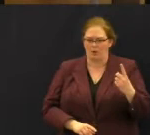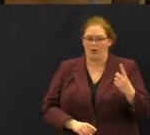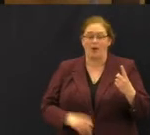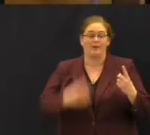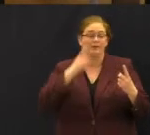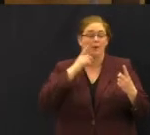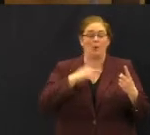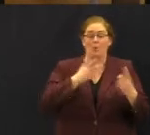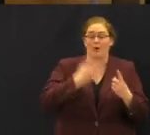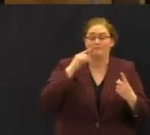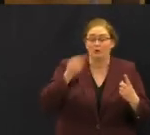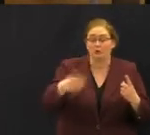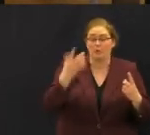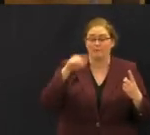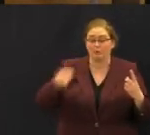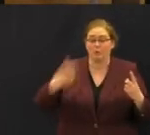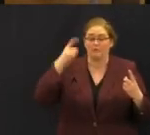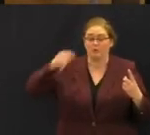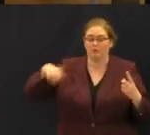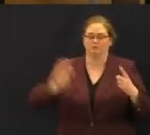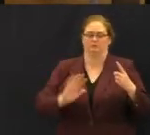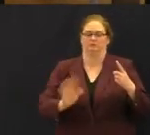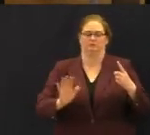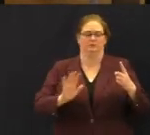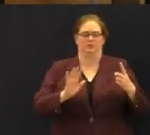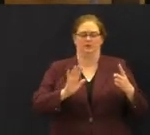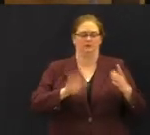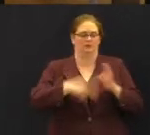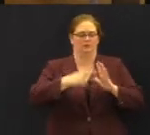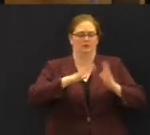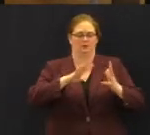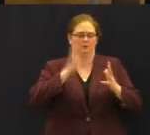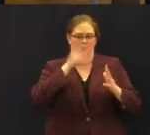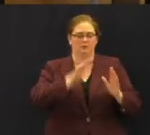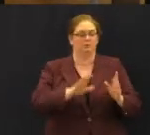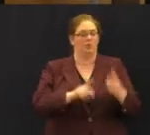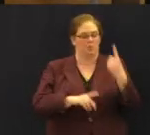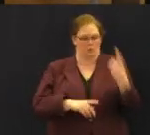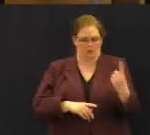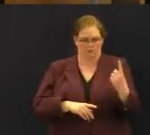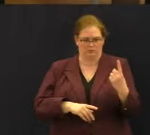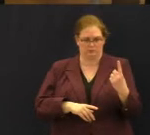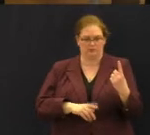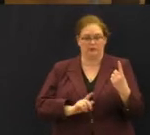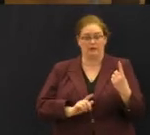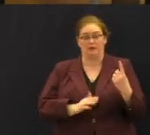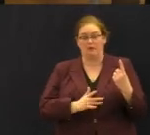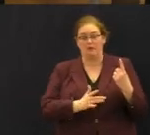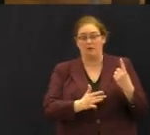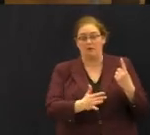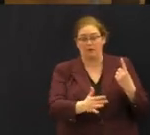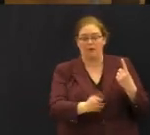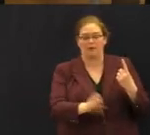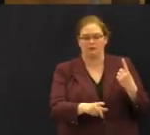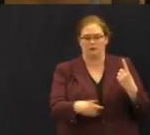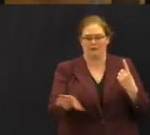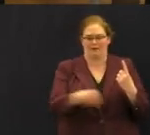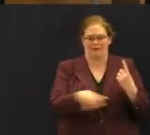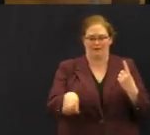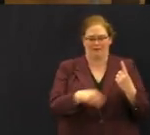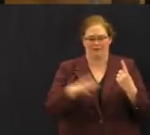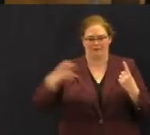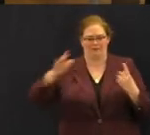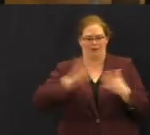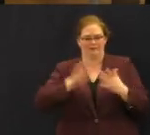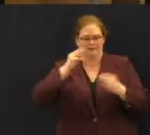tenant. It causes duplication that slows processing time. Rather, it's best to just use this one application, and then later in the process, there's an opportunity to enter all the contact